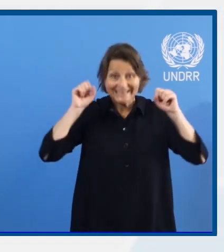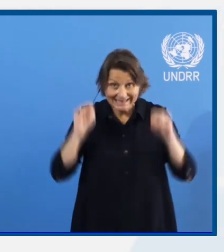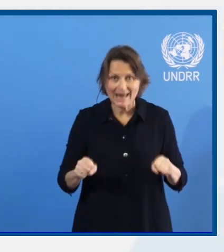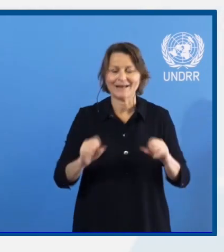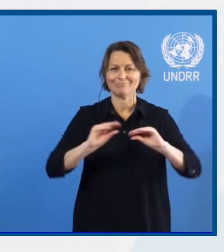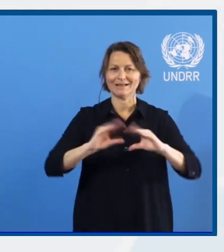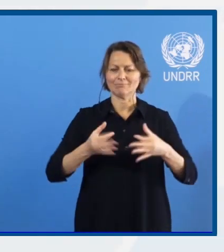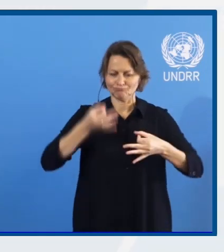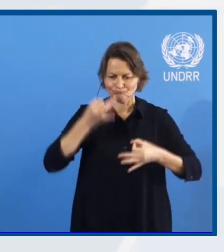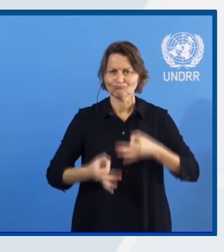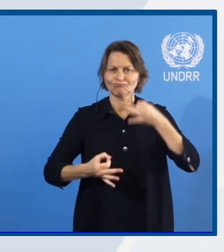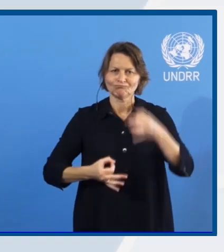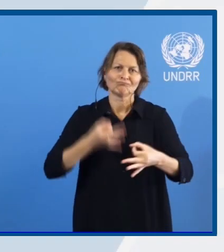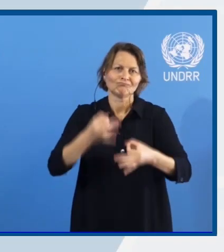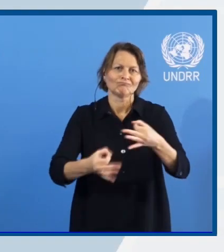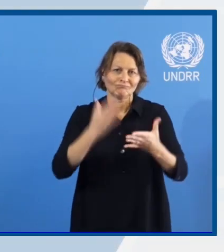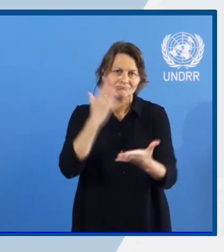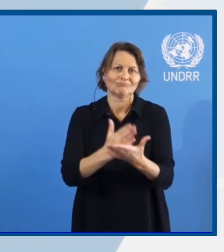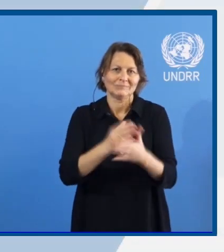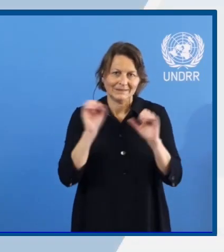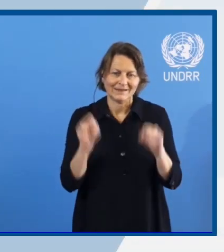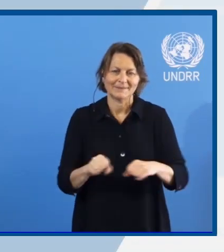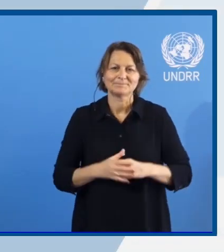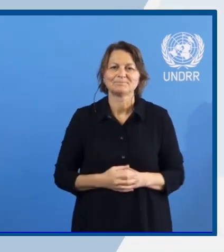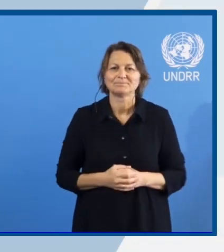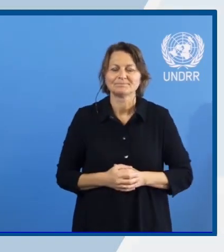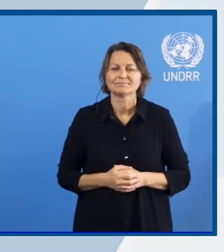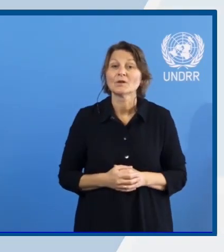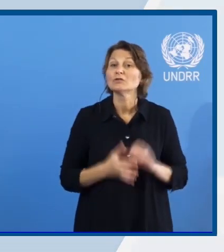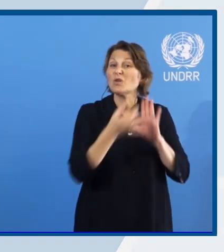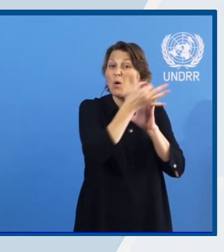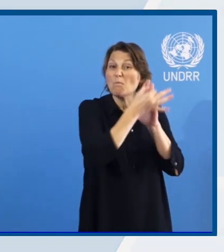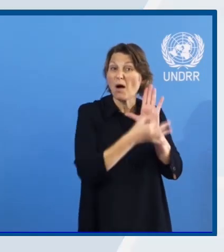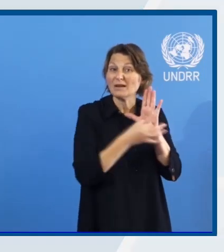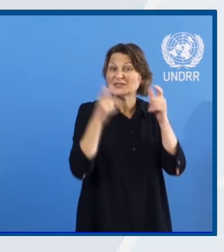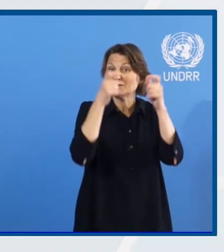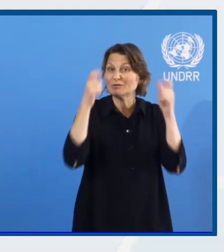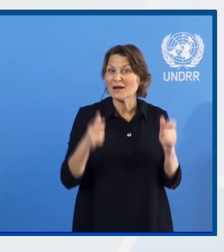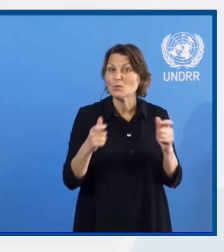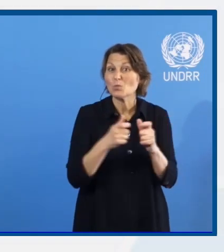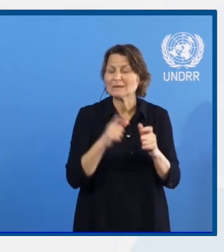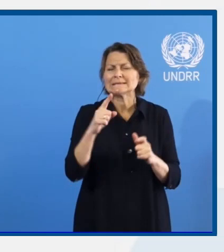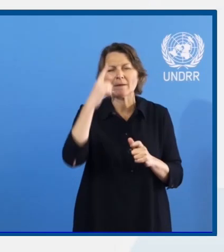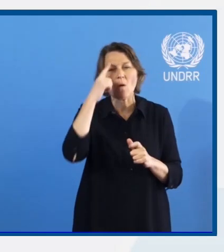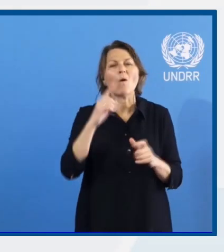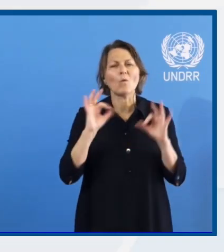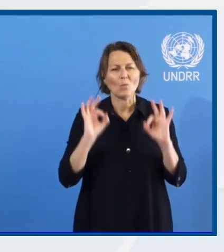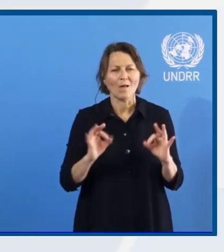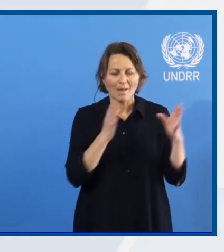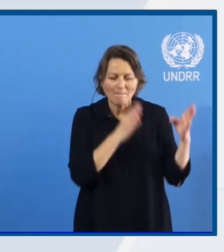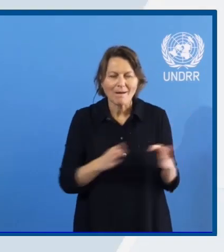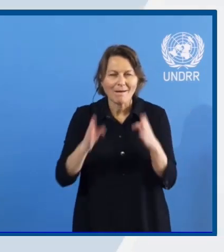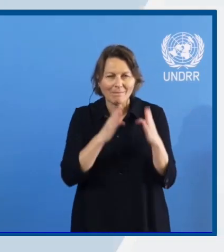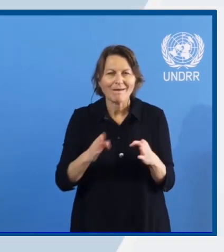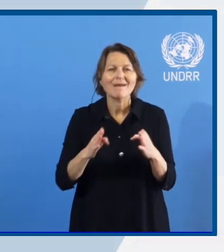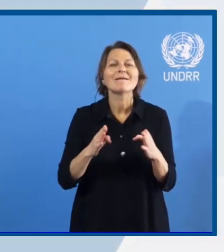the policy and regulatory framework, we have embedded risk into investment planning successfully, and this begins at the